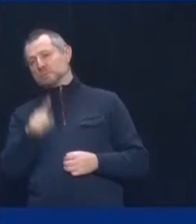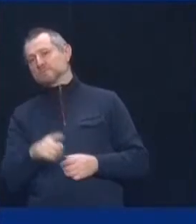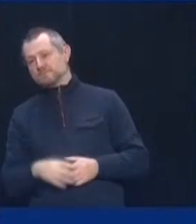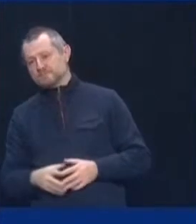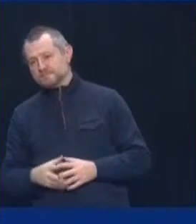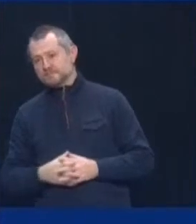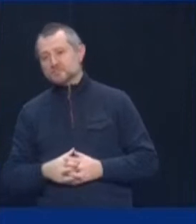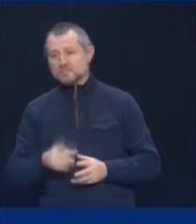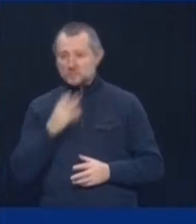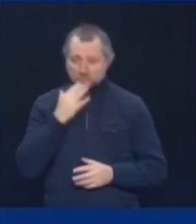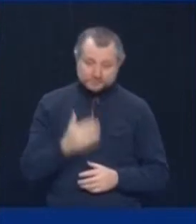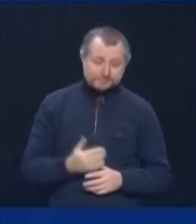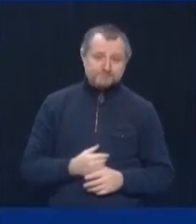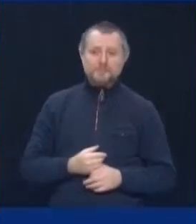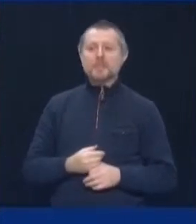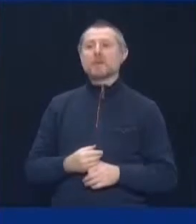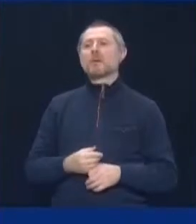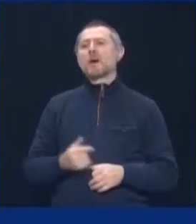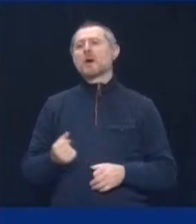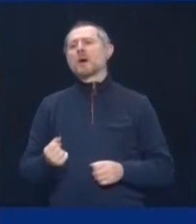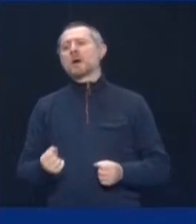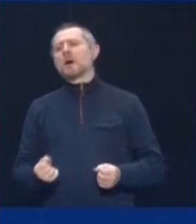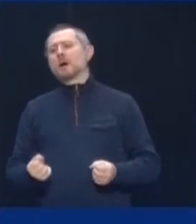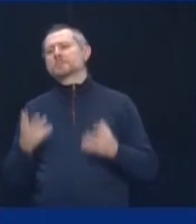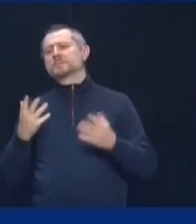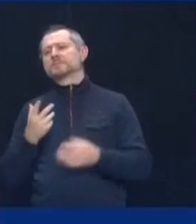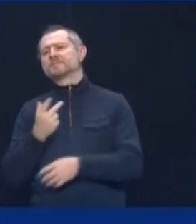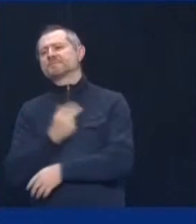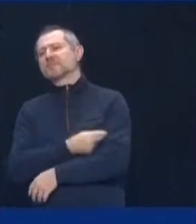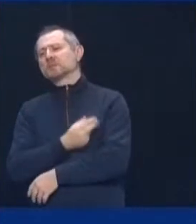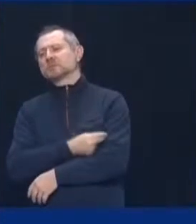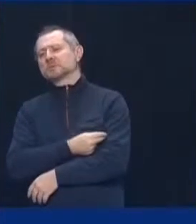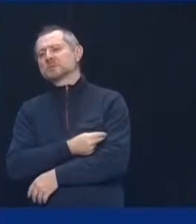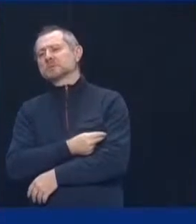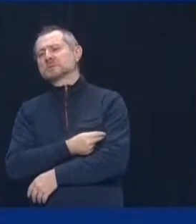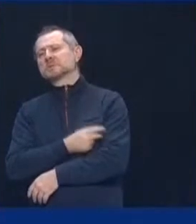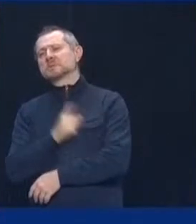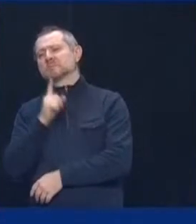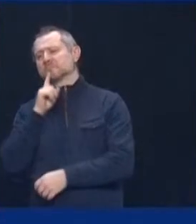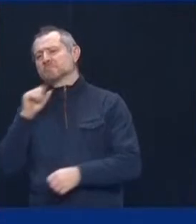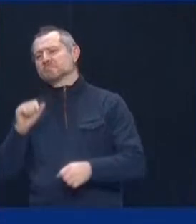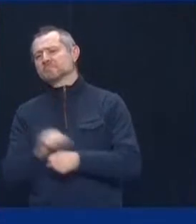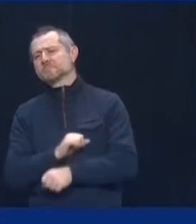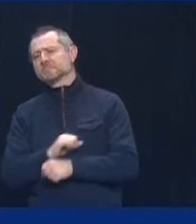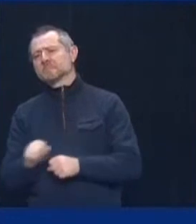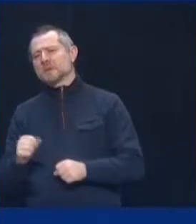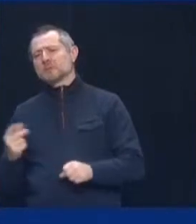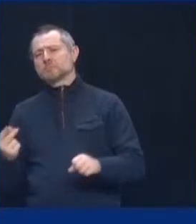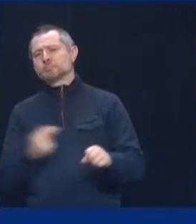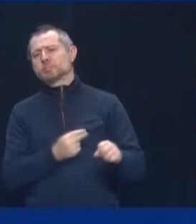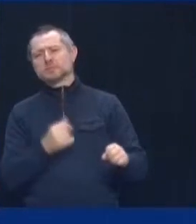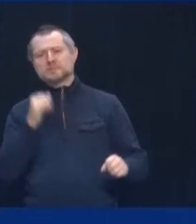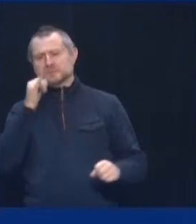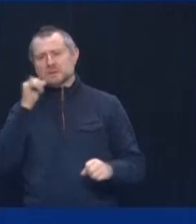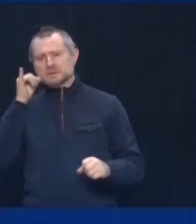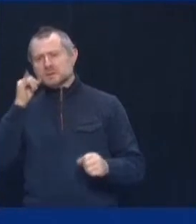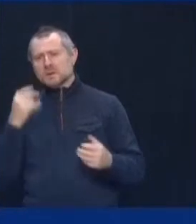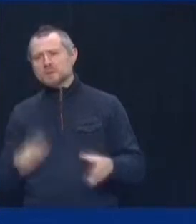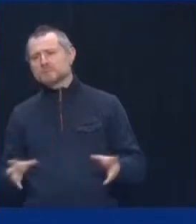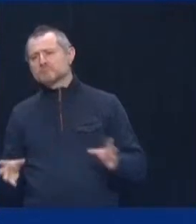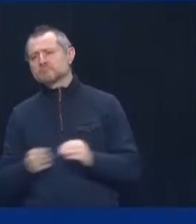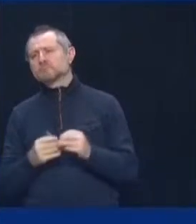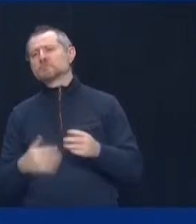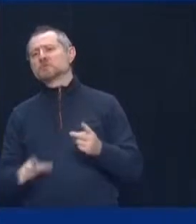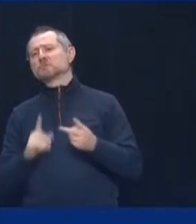Just first of all, how many vaccines were actually given yesterday? And then also, are you expecting any delay in